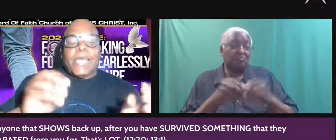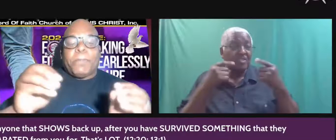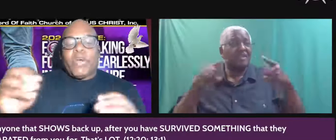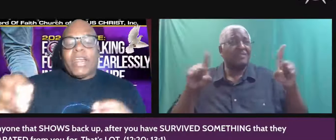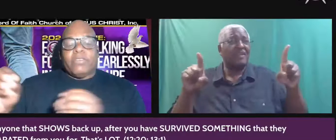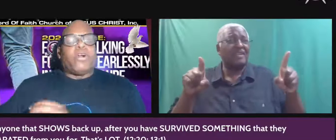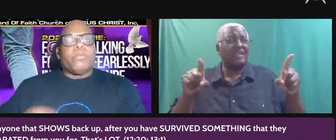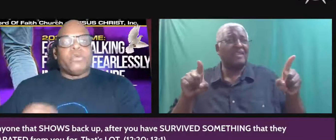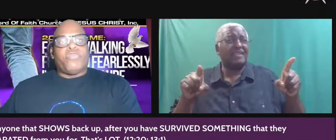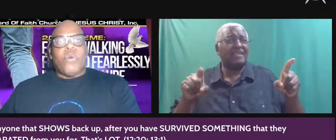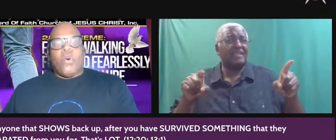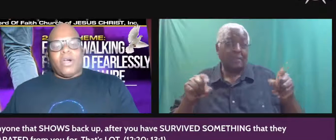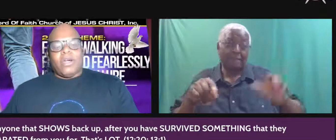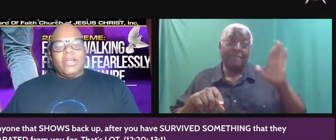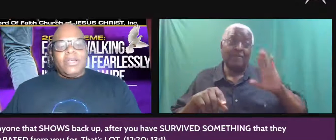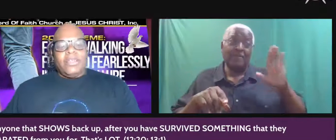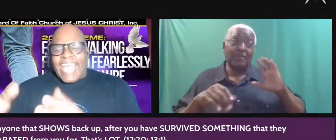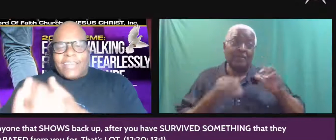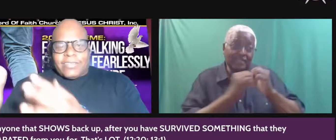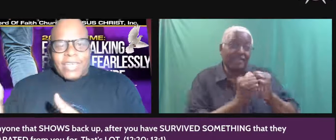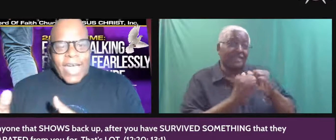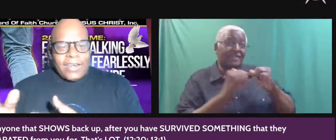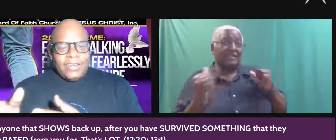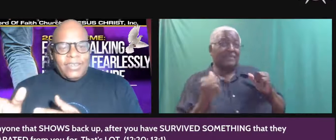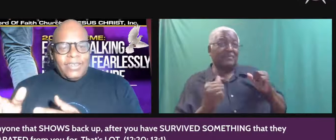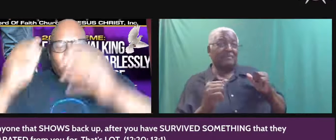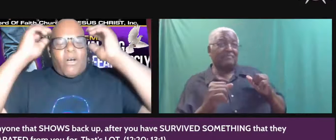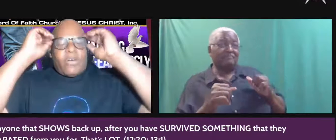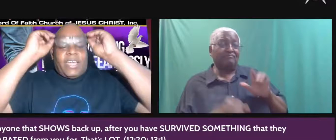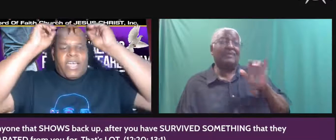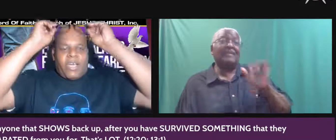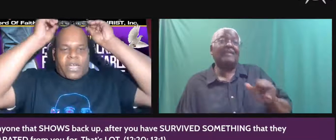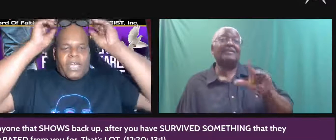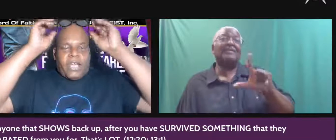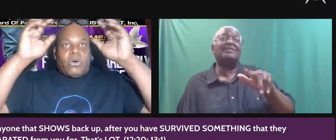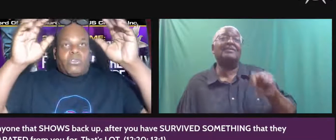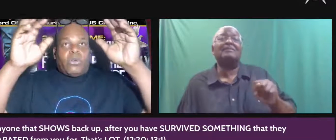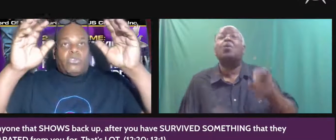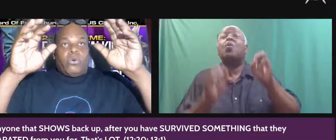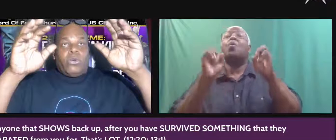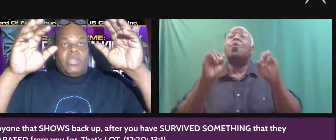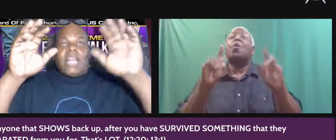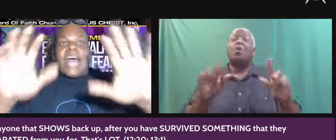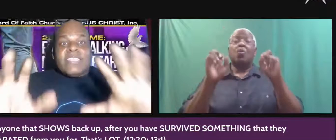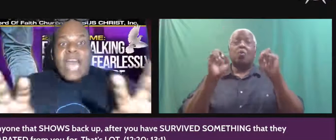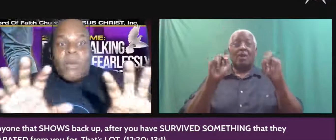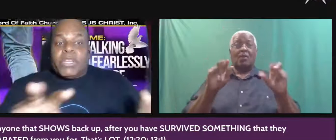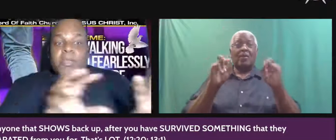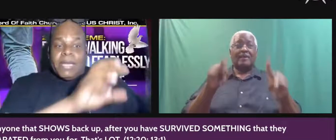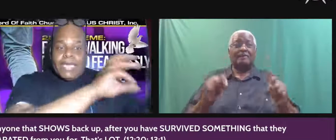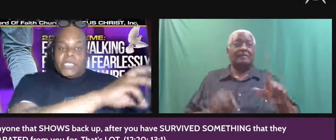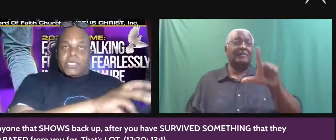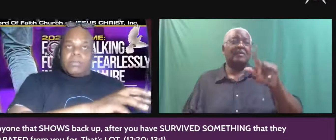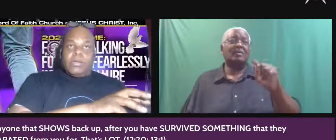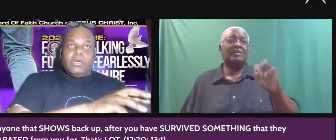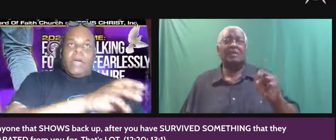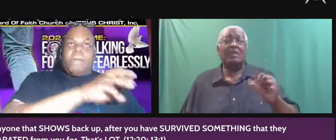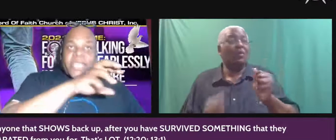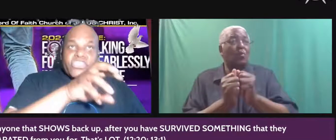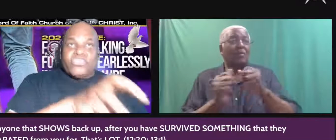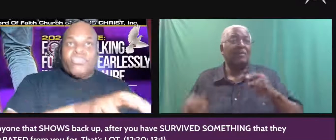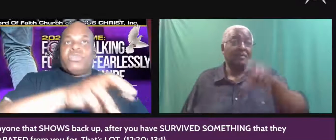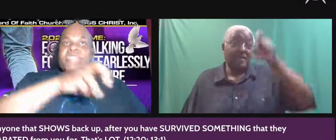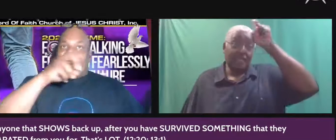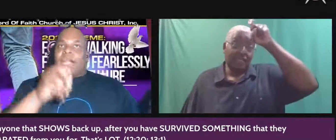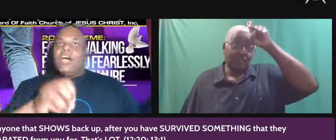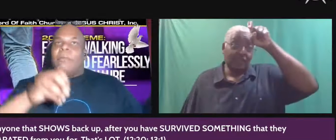they separated from you for, that's Lot. Oh, okay. So Lot's not with them in Egypt,